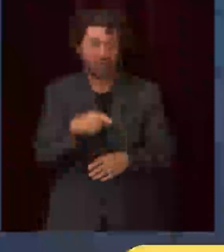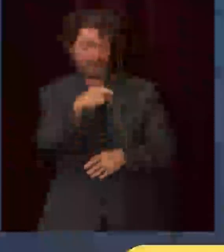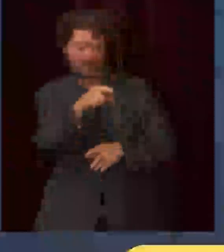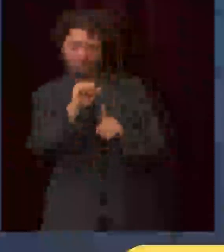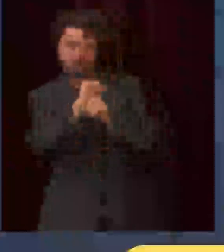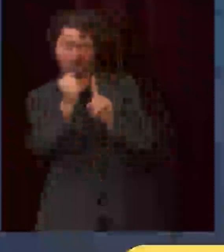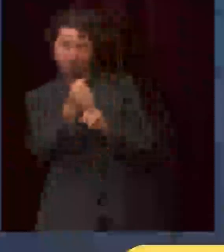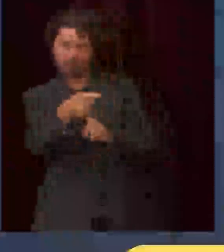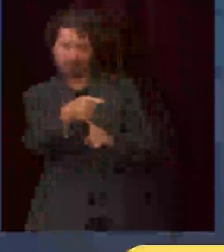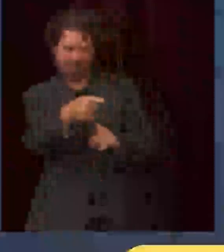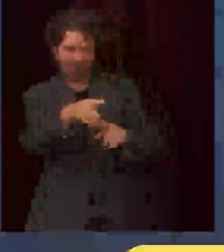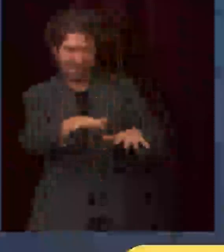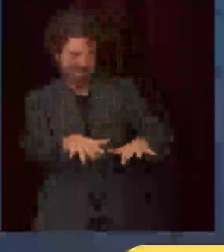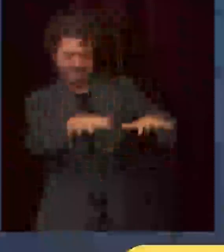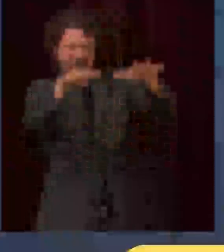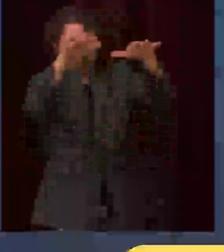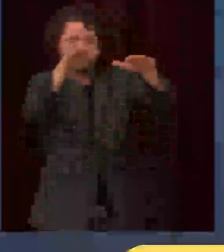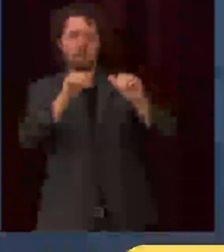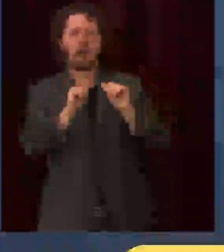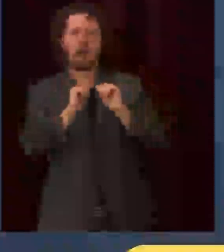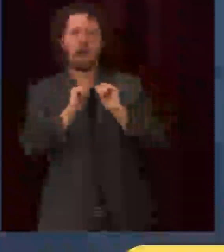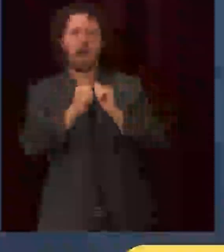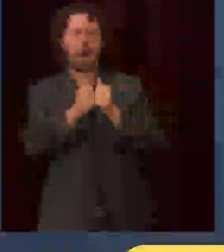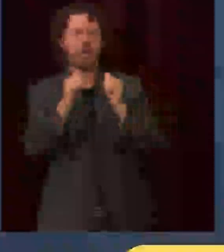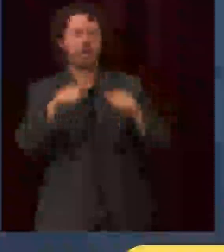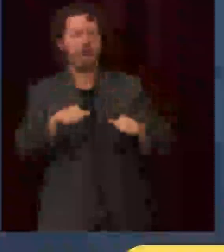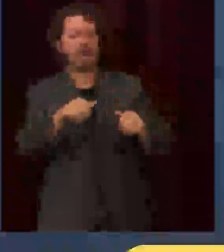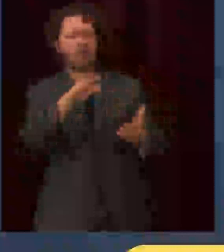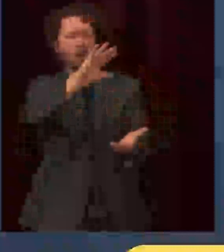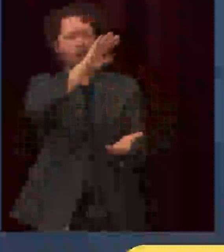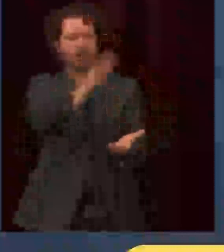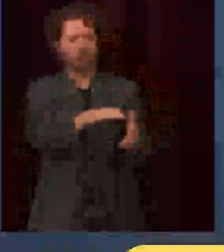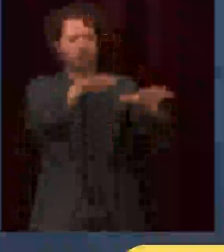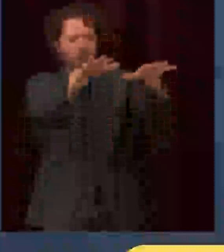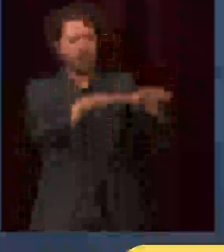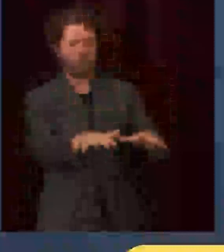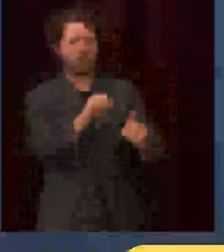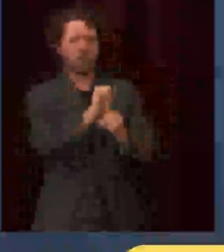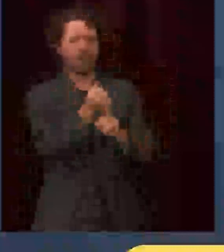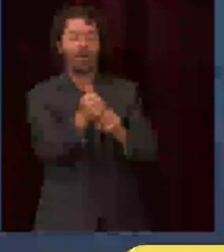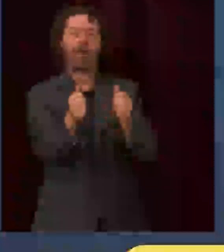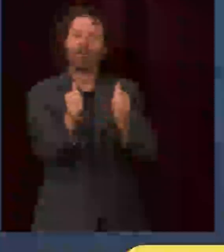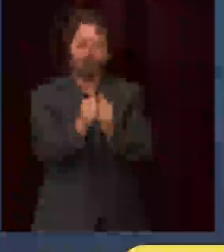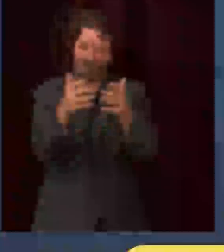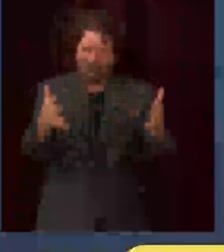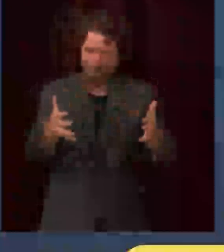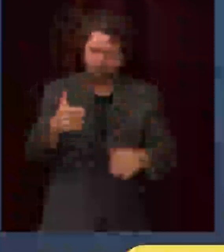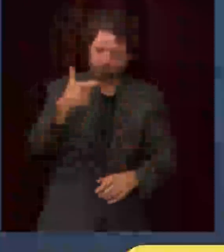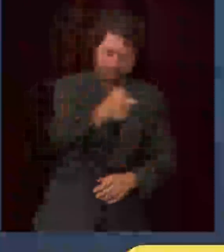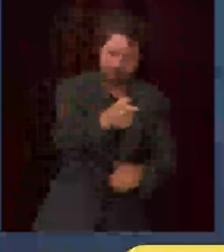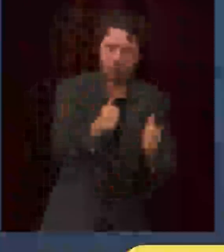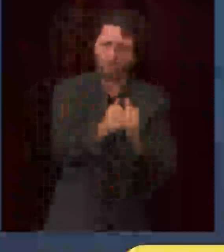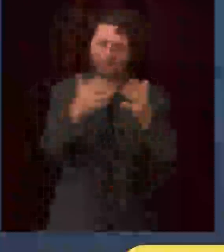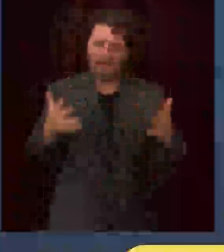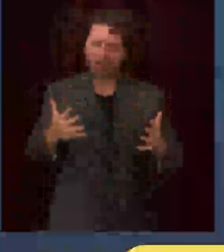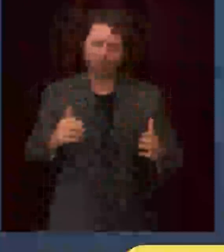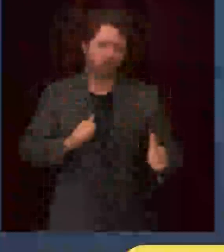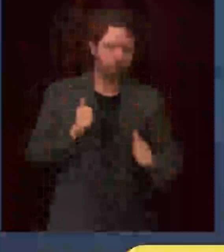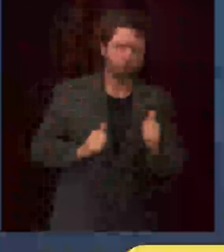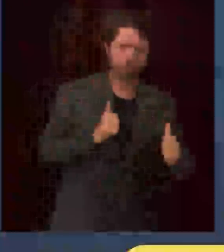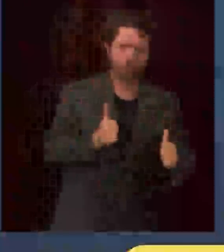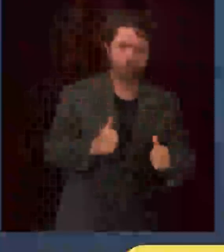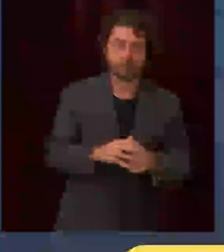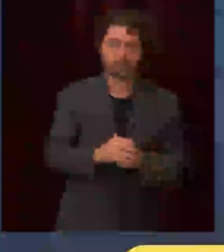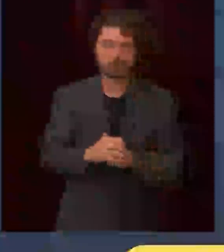not occur. And we're going to continue in that effort. Any last words, Governor? No, I just want to close